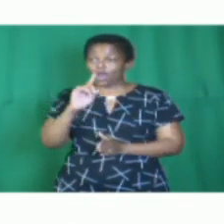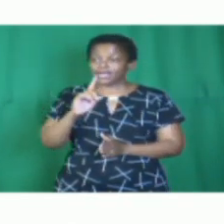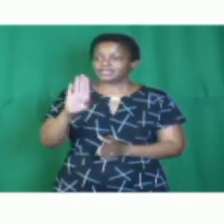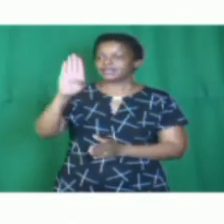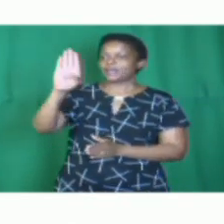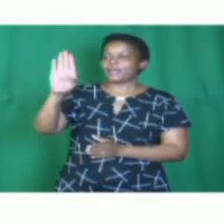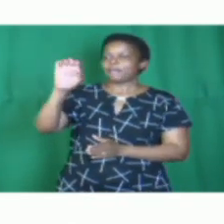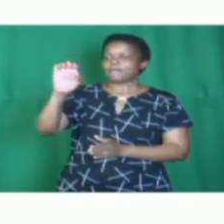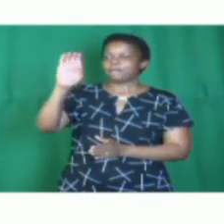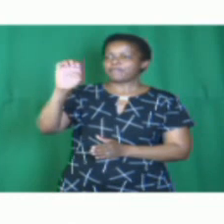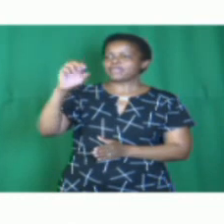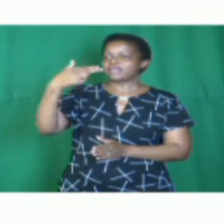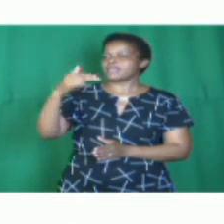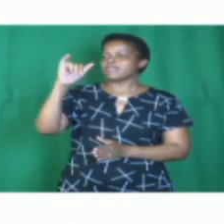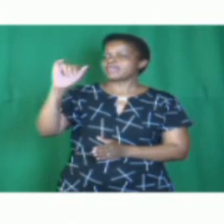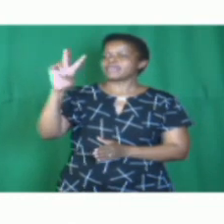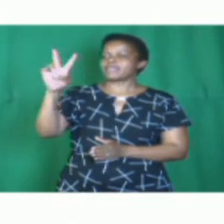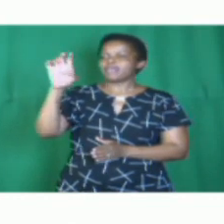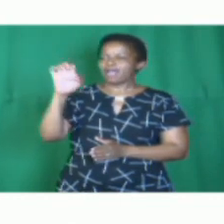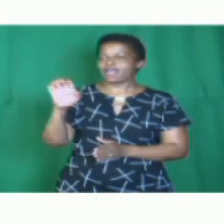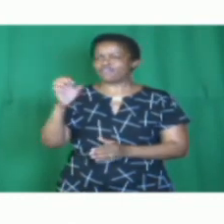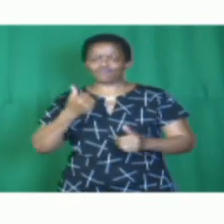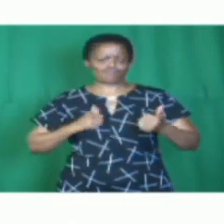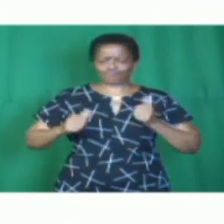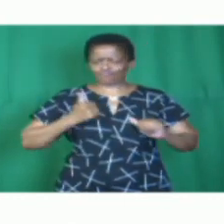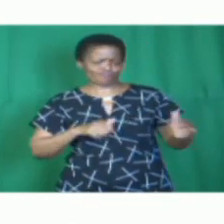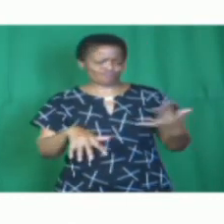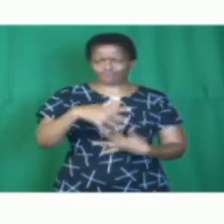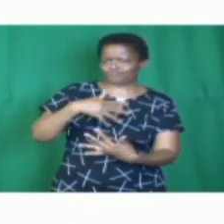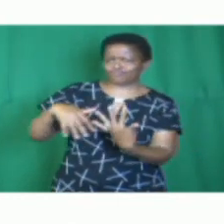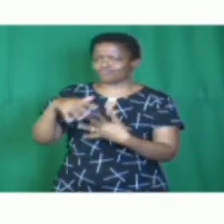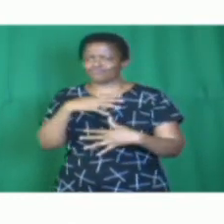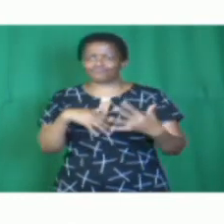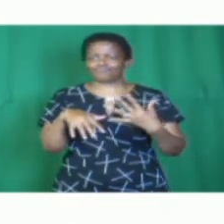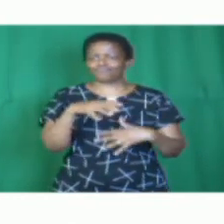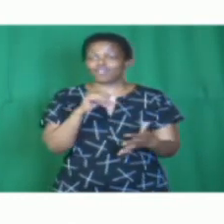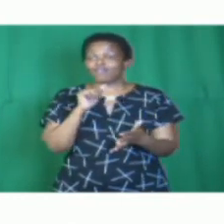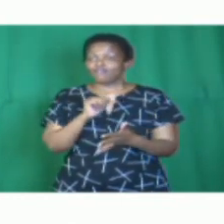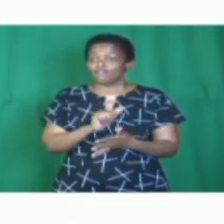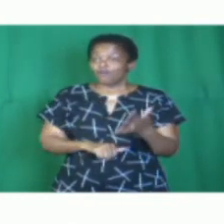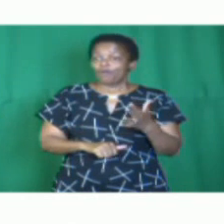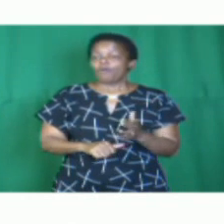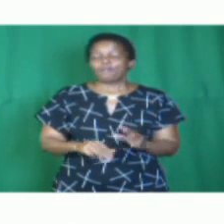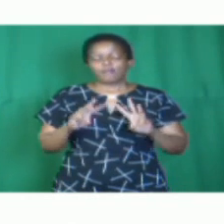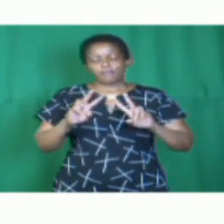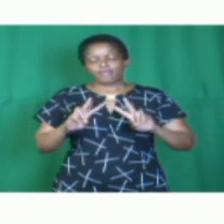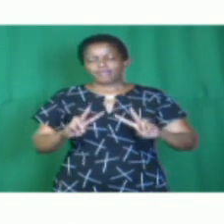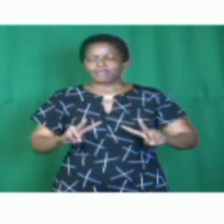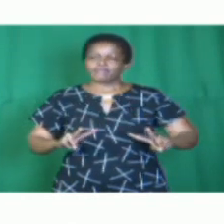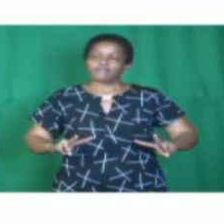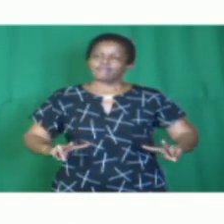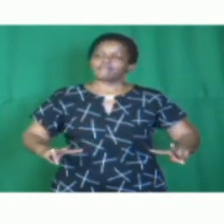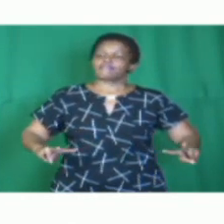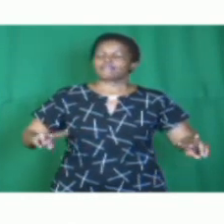after awakening from its peaceful slumber of the other weekdays. It is littered with people from